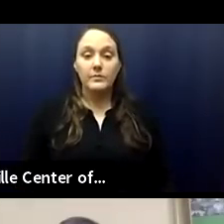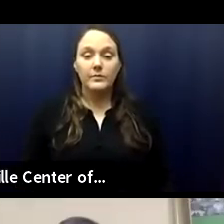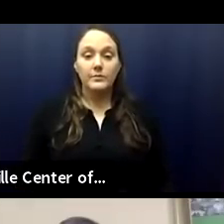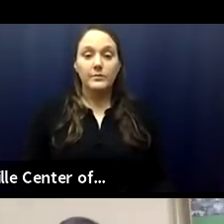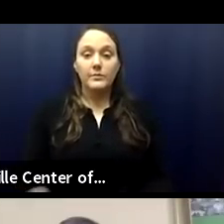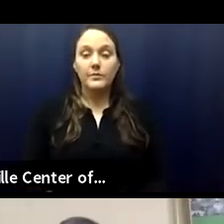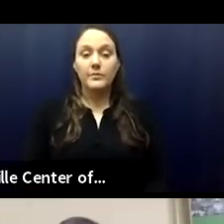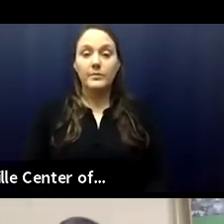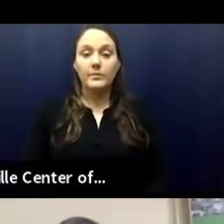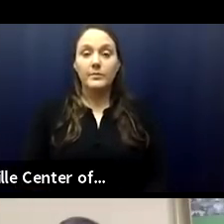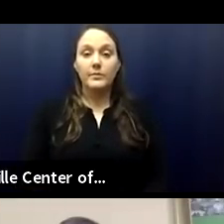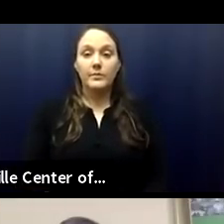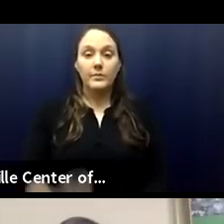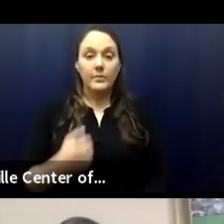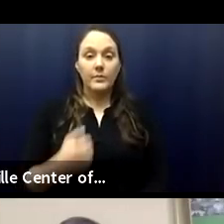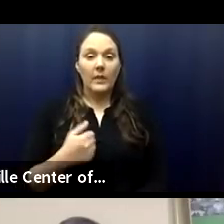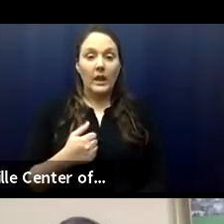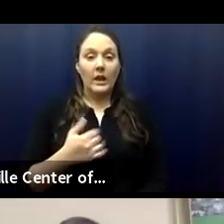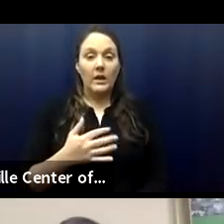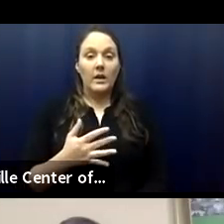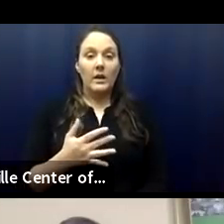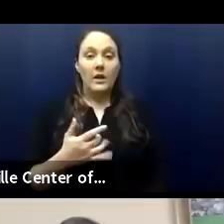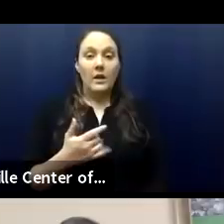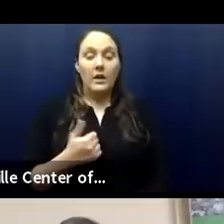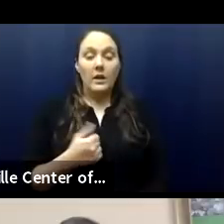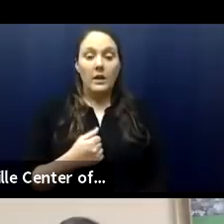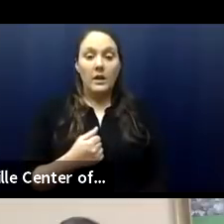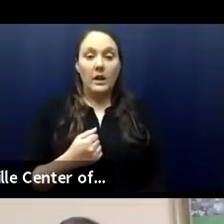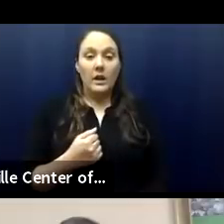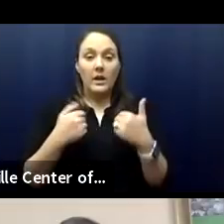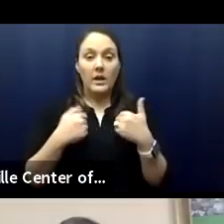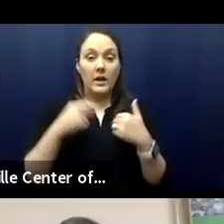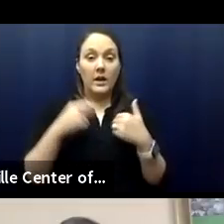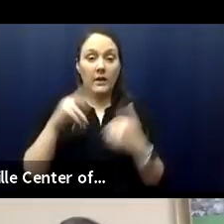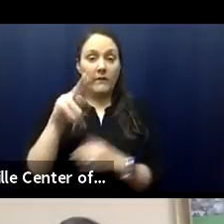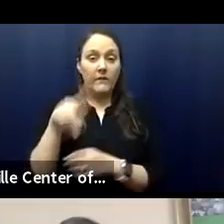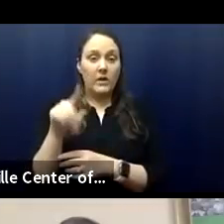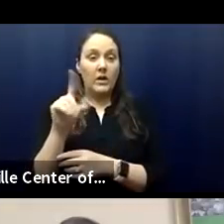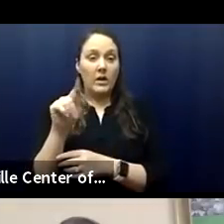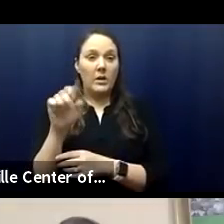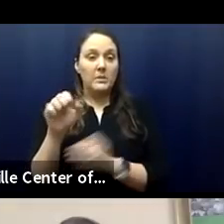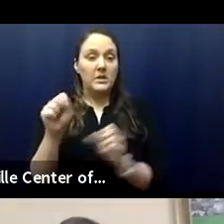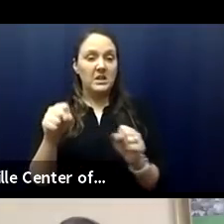Yeah, I think we all have, at least I have the updated information. Okay.